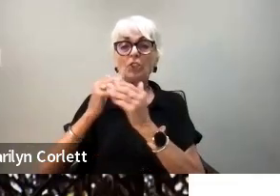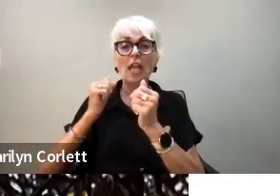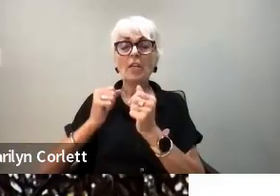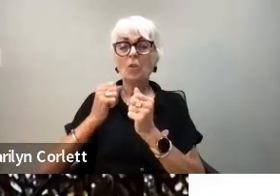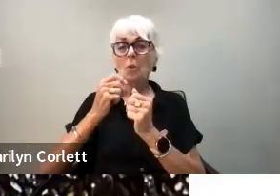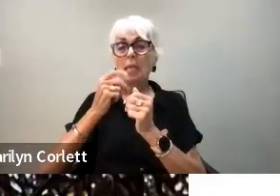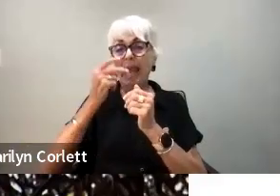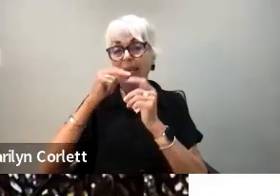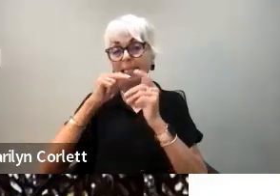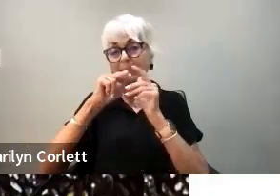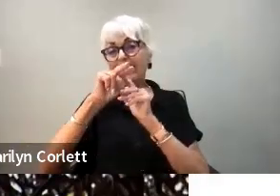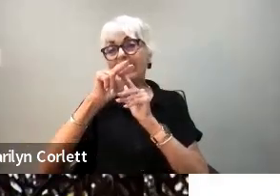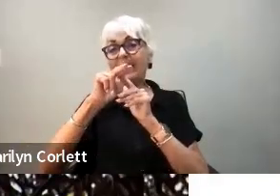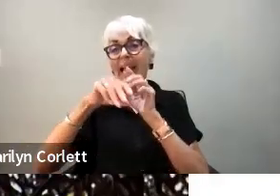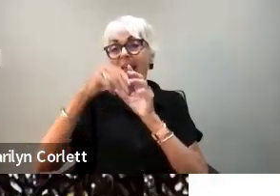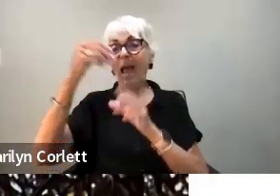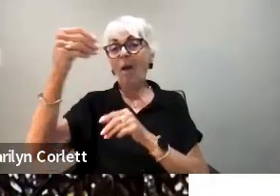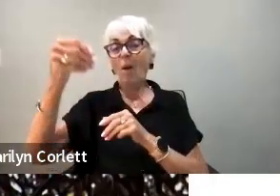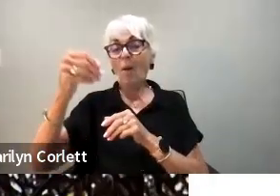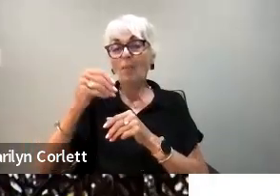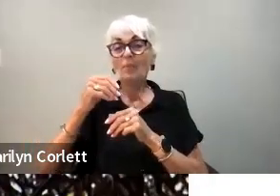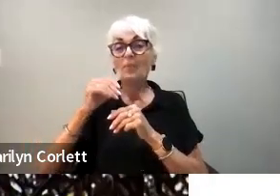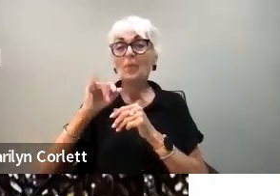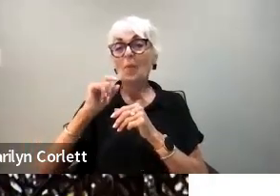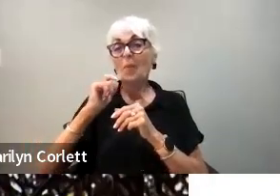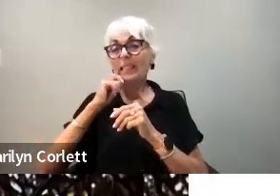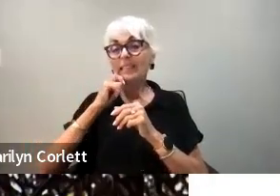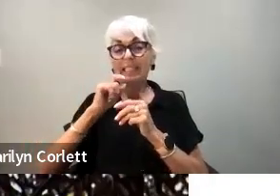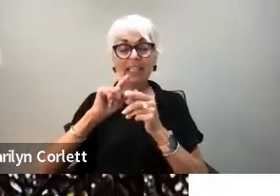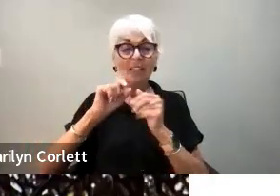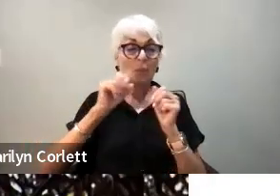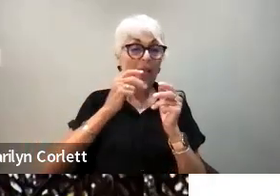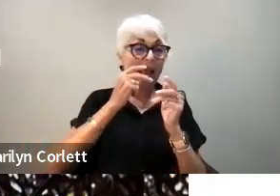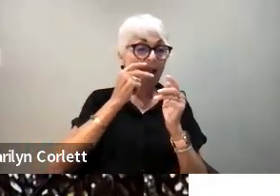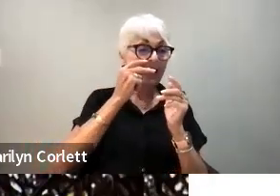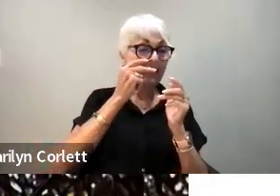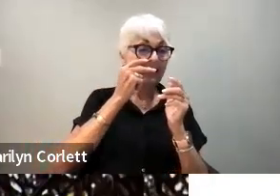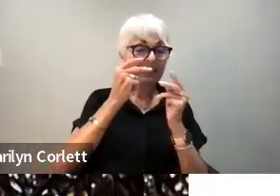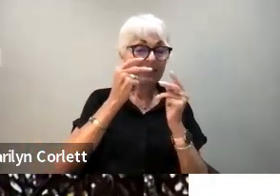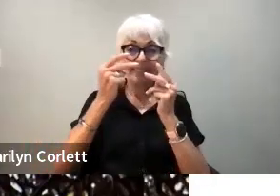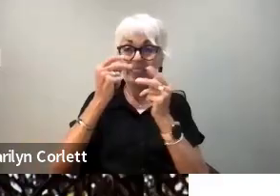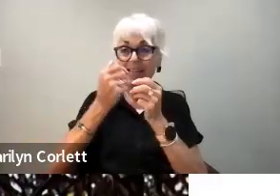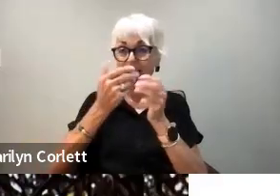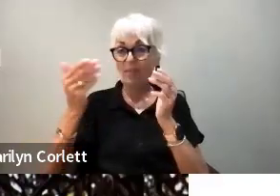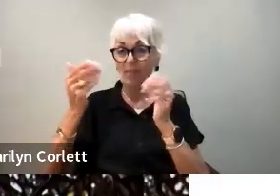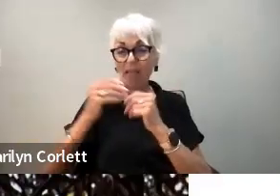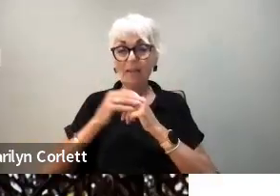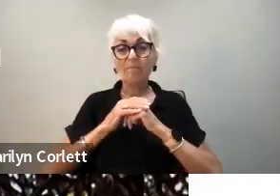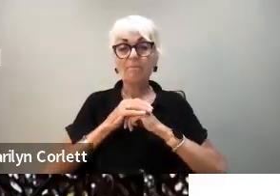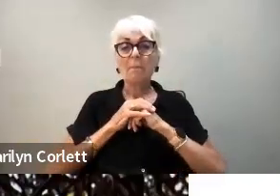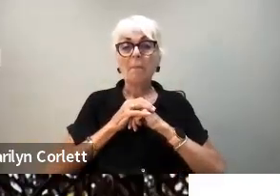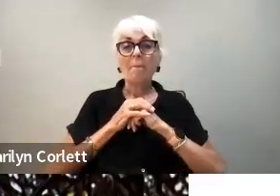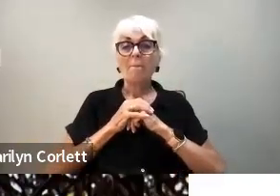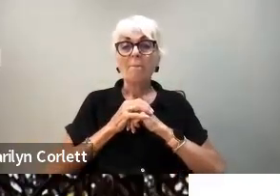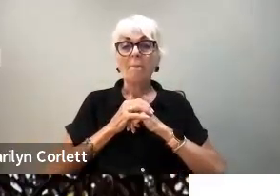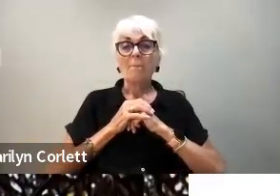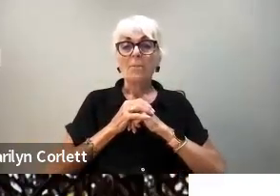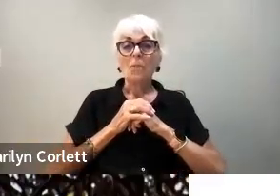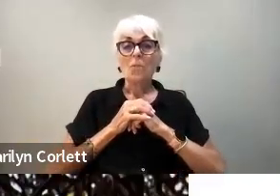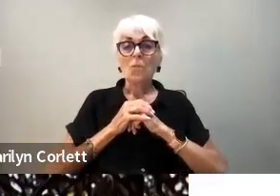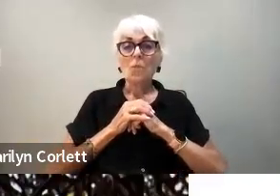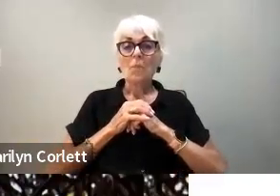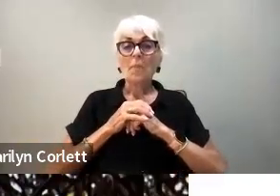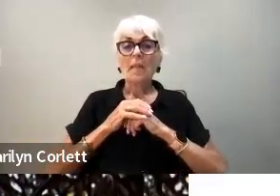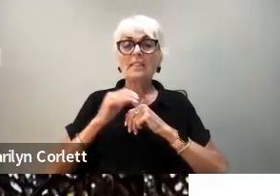that's pretty neat to see everything around you. Ghillie suit that is a poncho style.